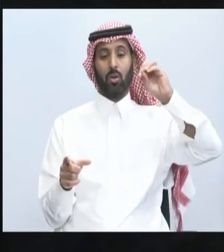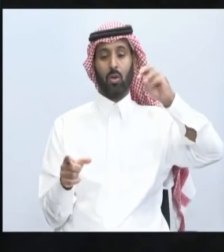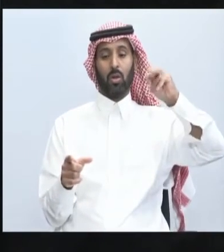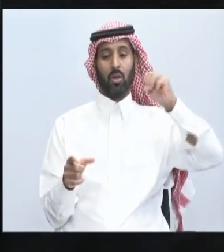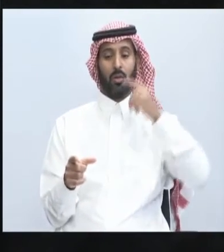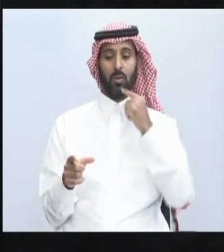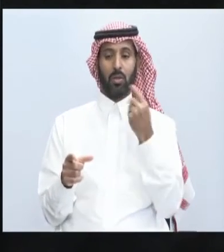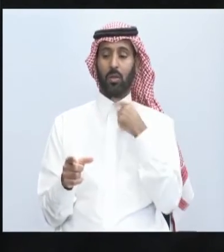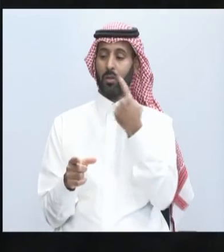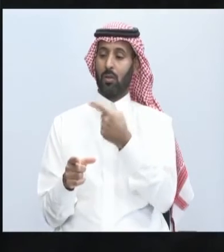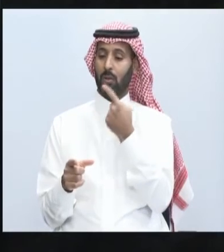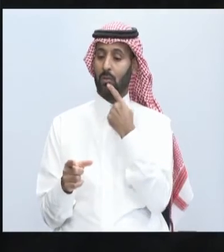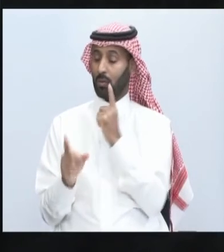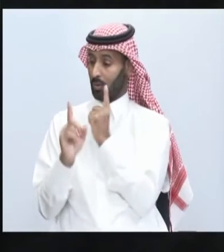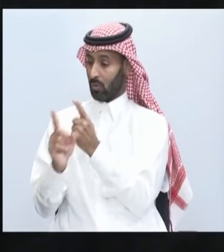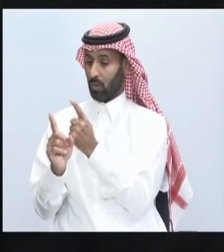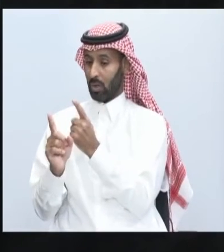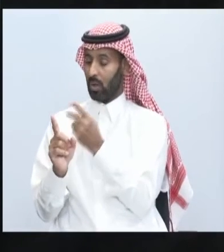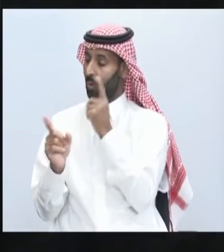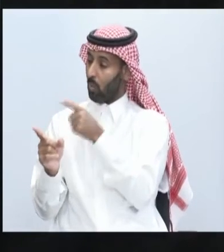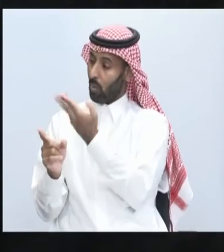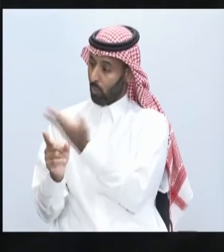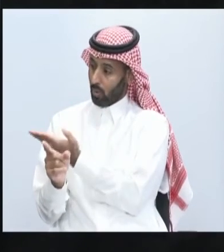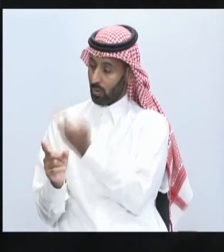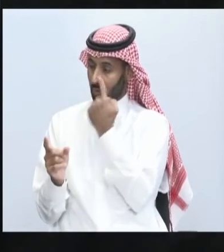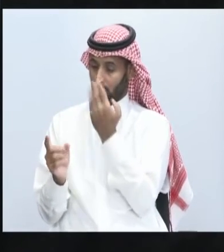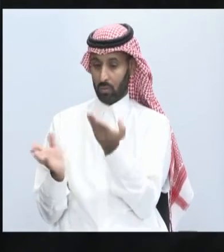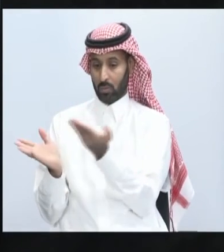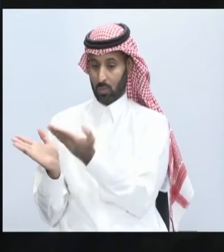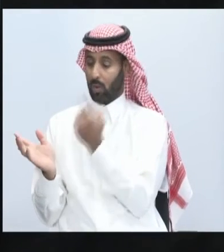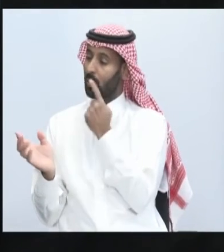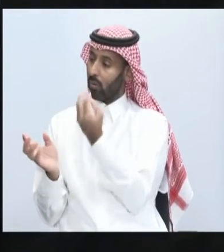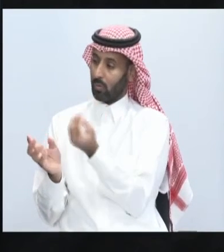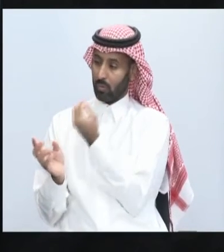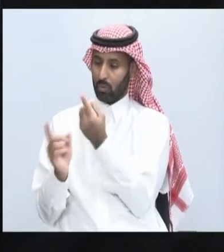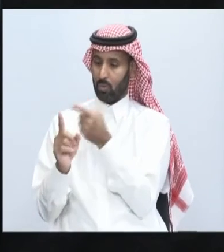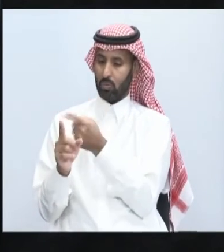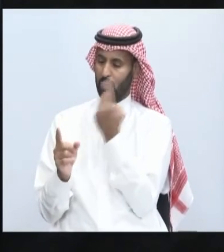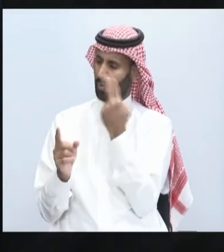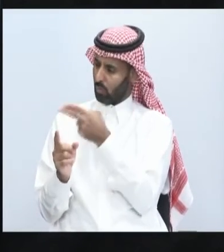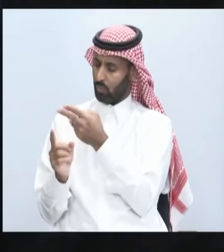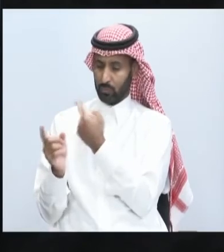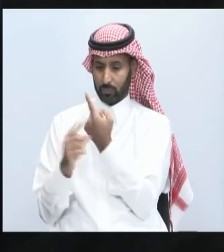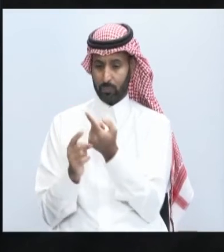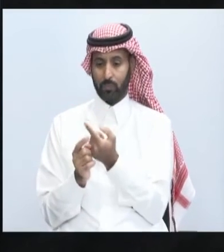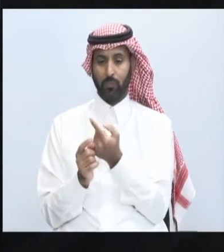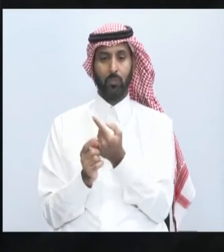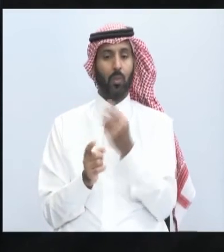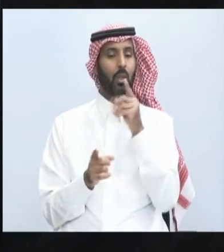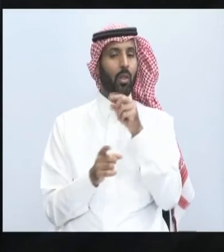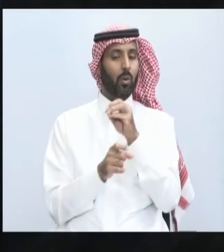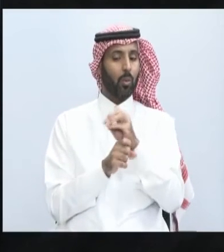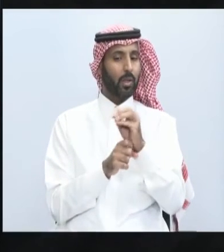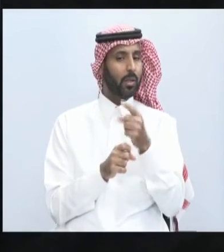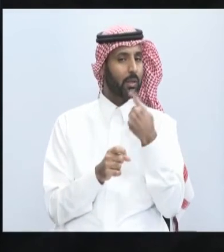He is the tour guide that welcomed us in the beginning of our museum tour.